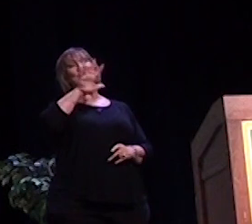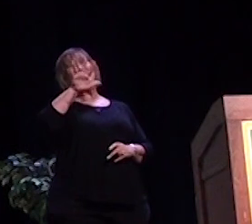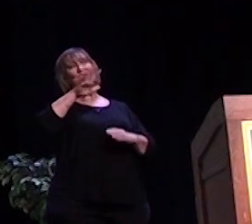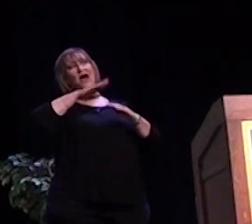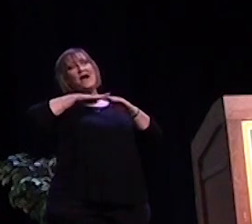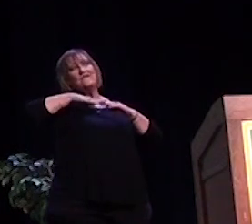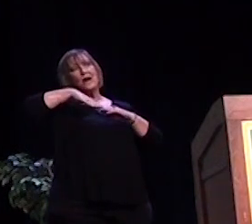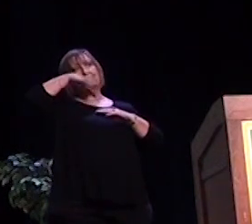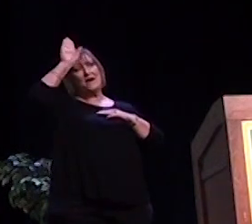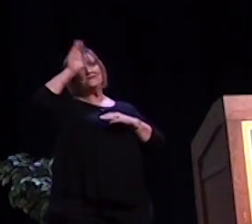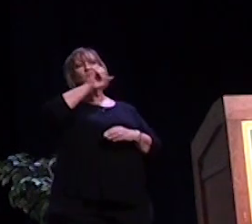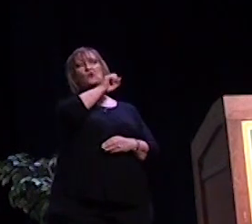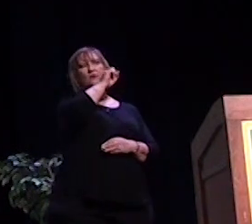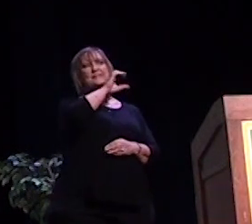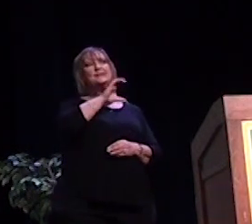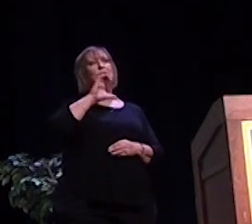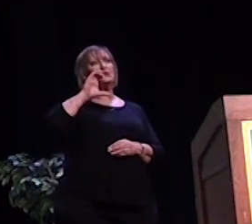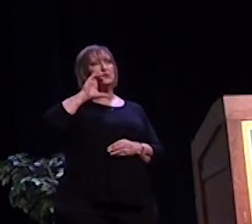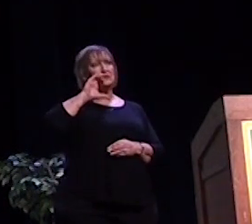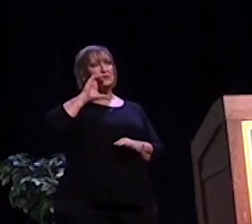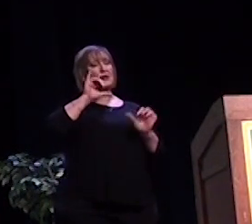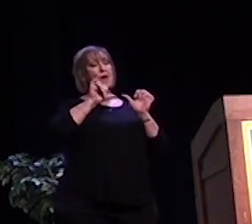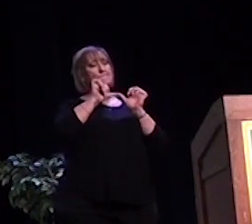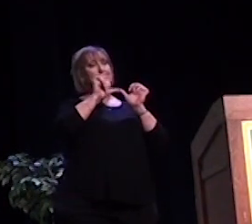years old, so senior permanent support